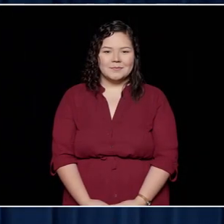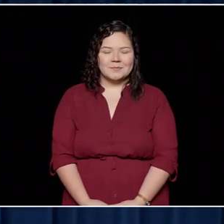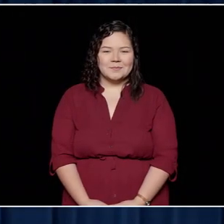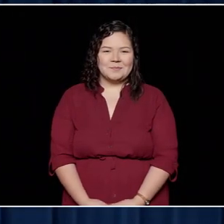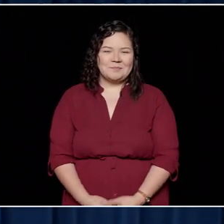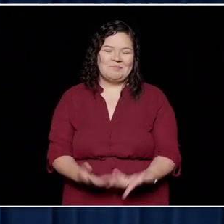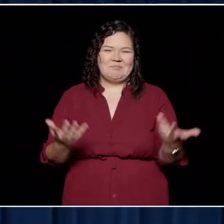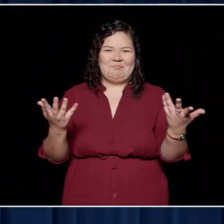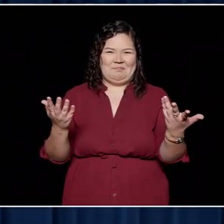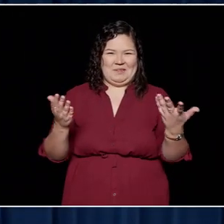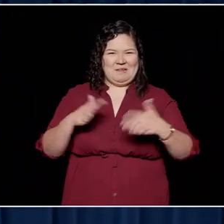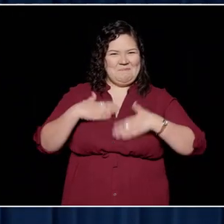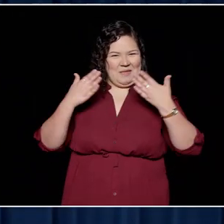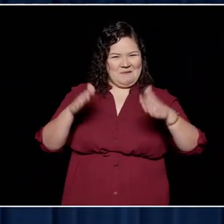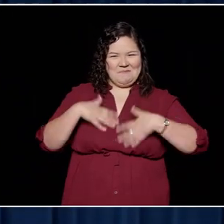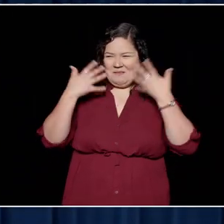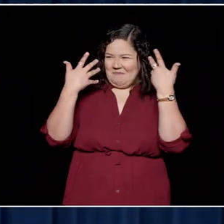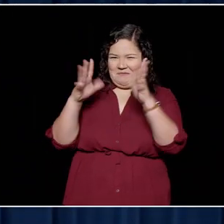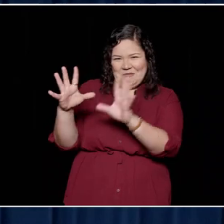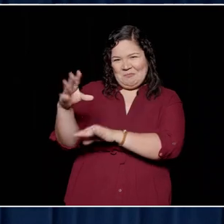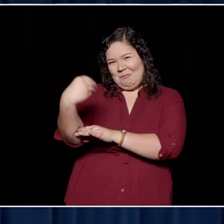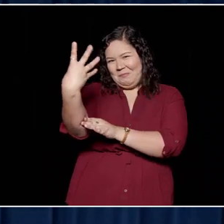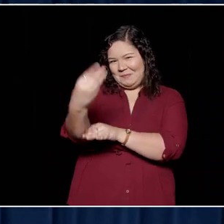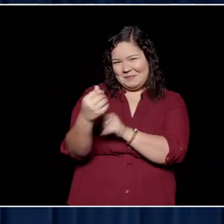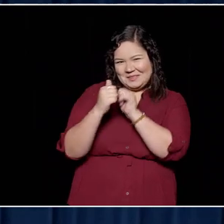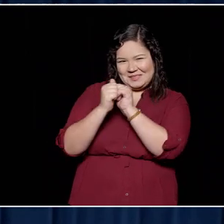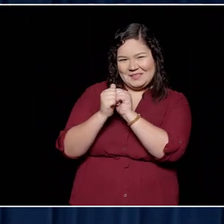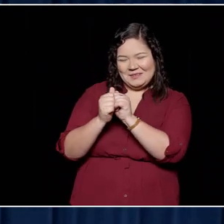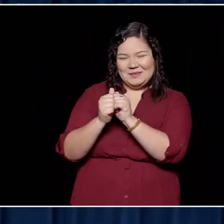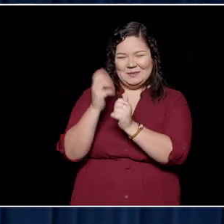I'm so glad we had the opportunity to take that photo together.